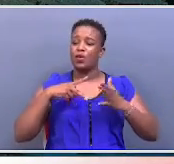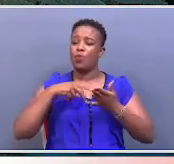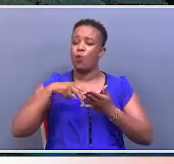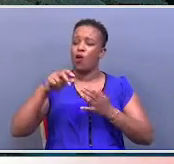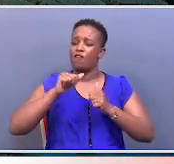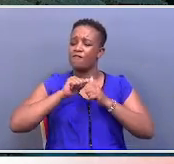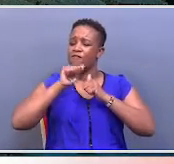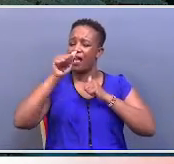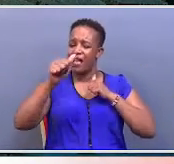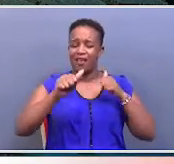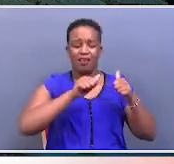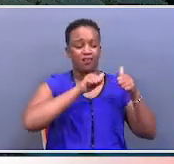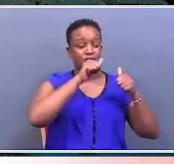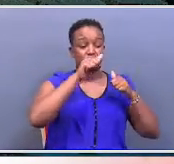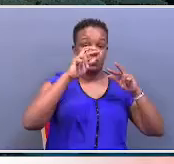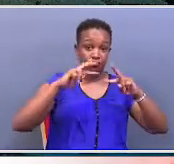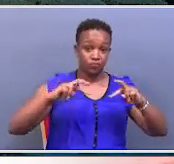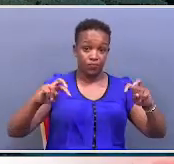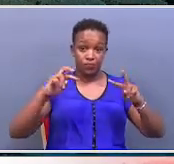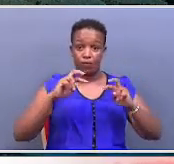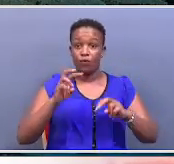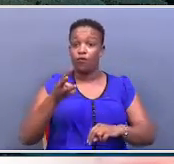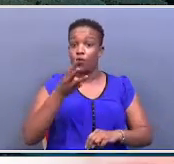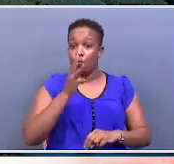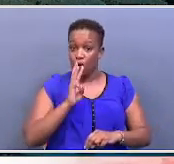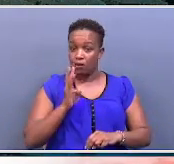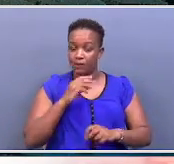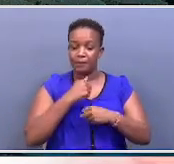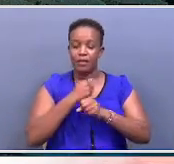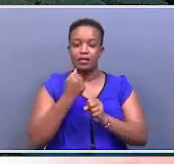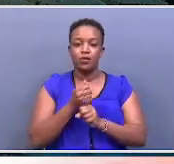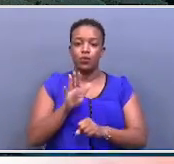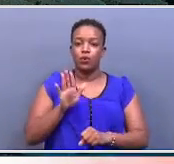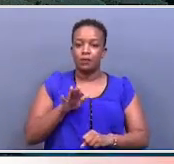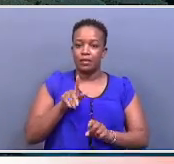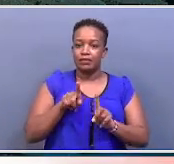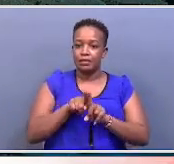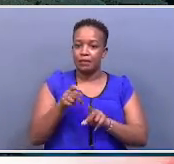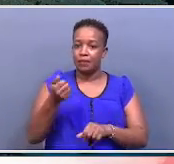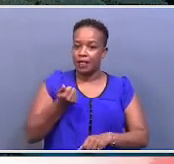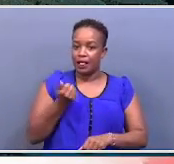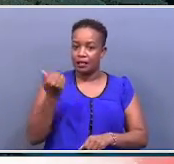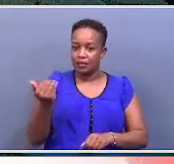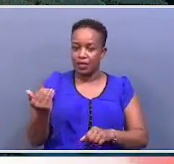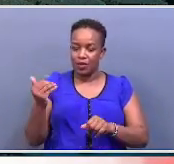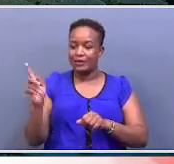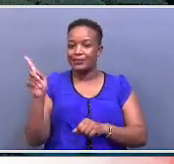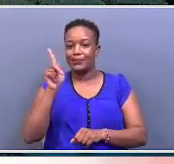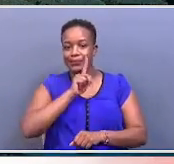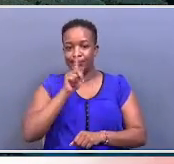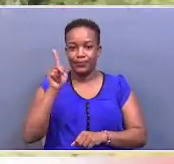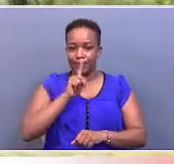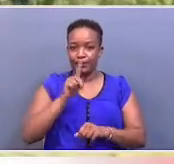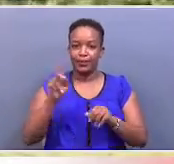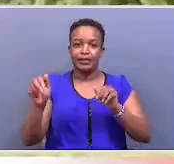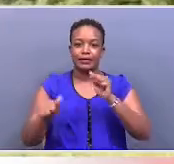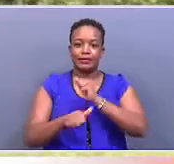in search of water, putting women and the girl child at risk. Here is Kimodo Karanu with that story.